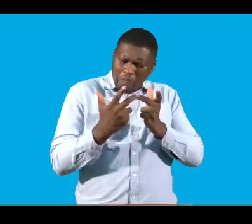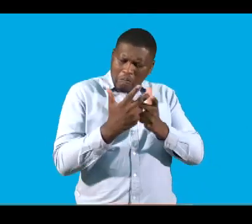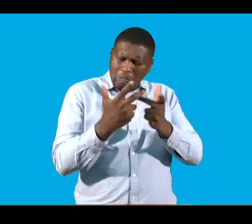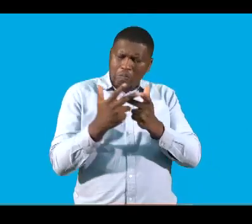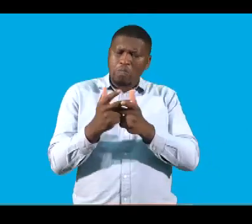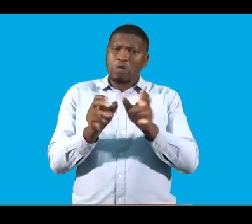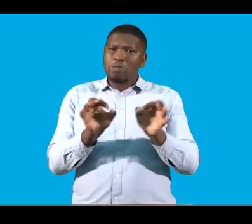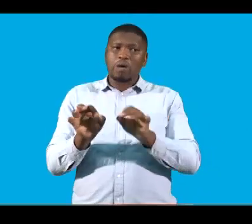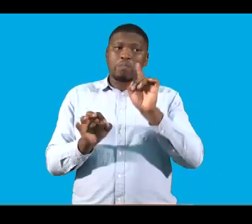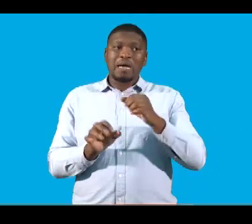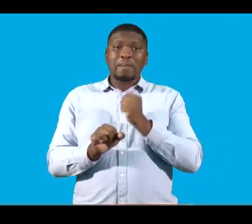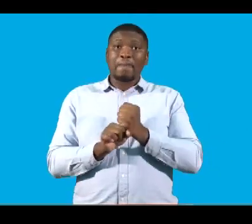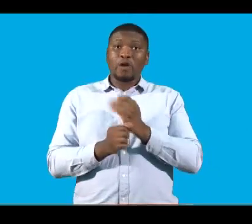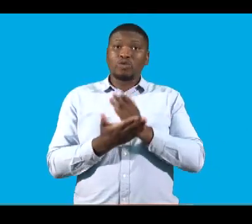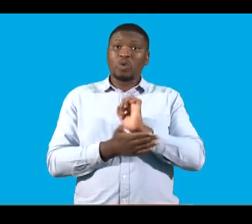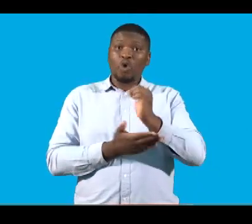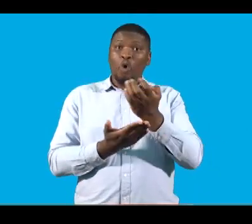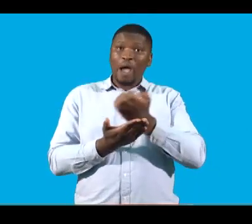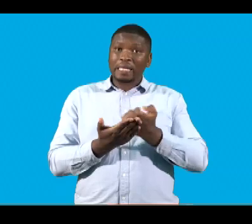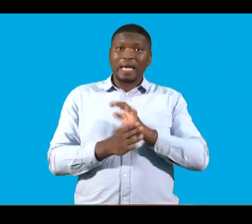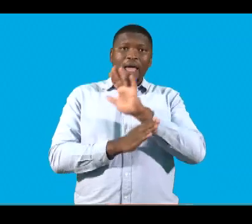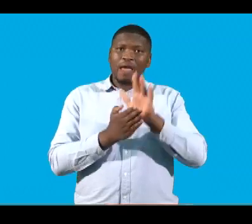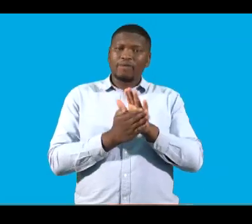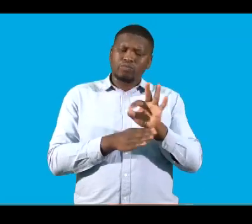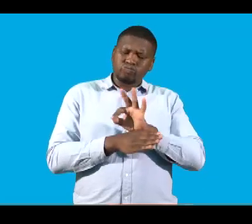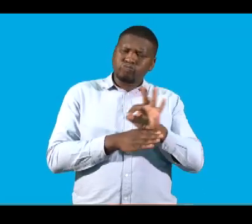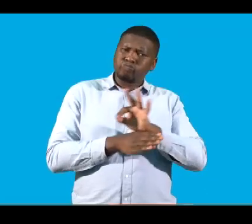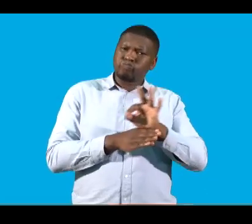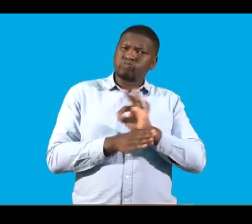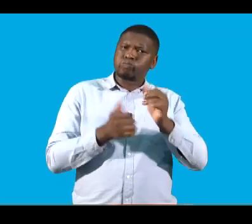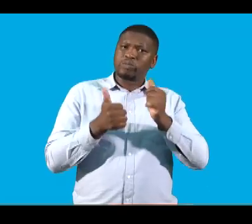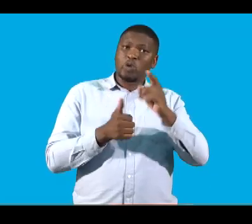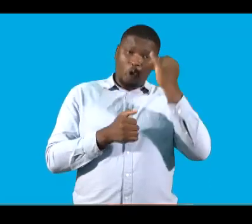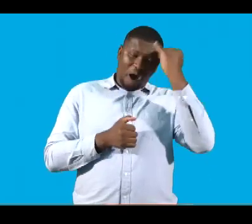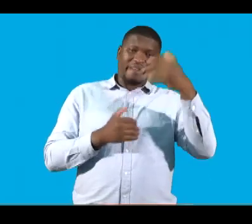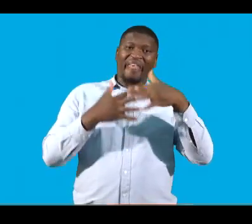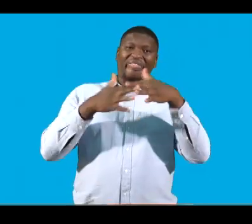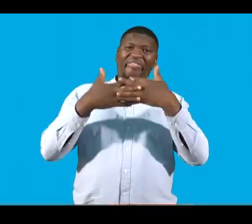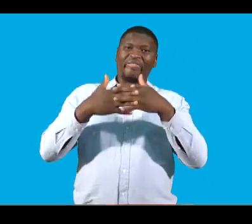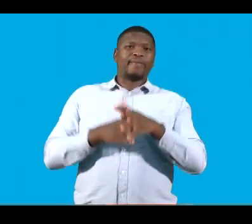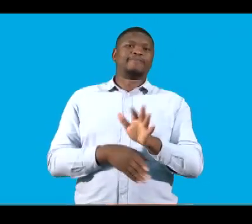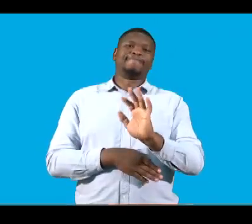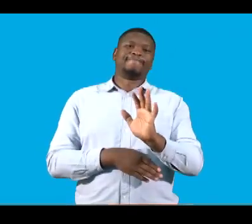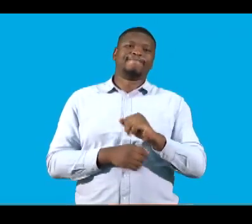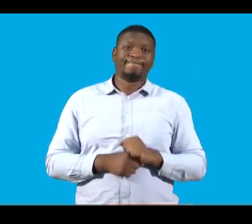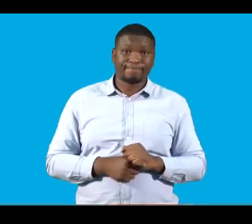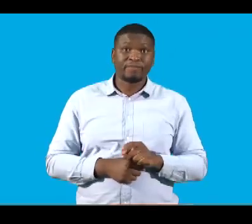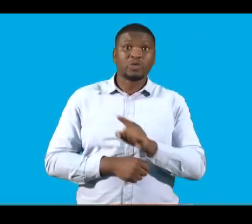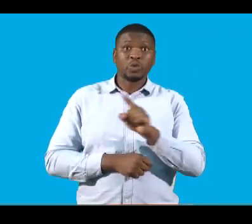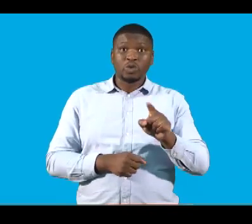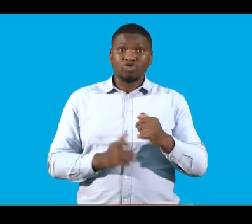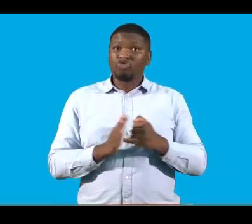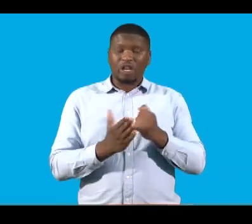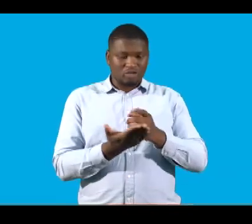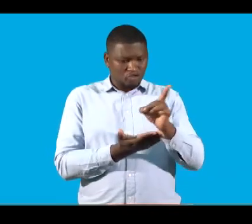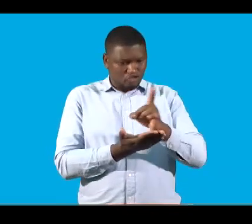Thus, you must ensure that your essay is well-planned to ensure that your ideas are not muffled. Writing a draft